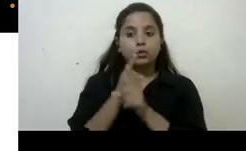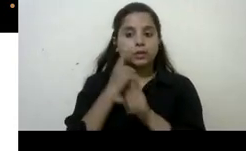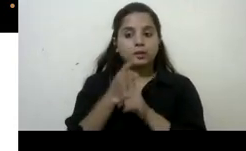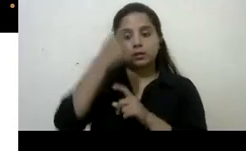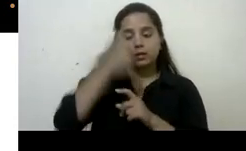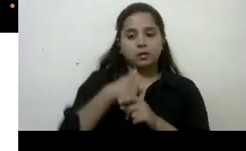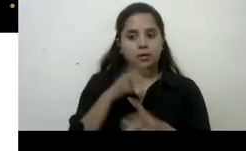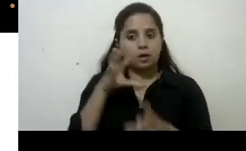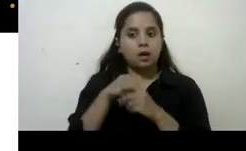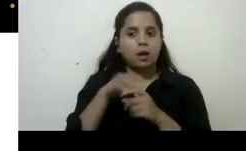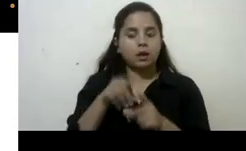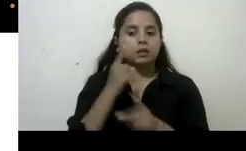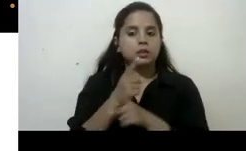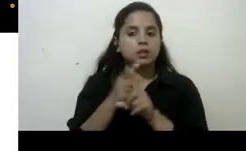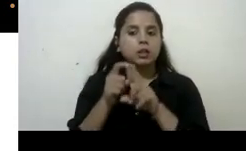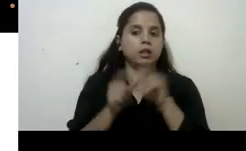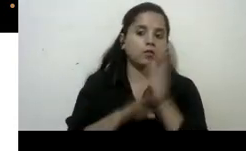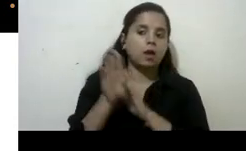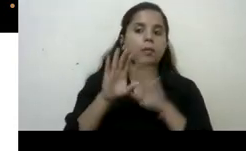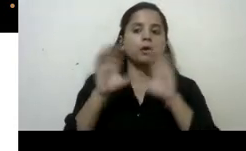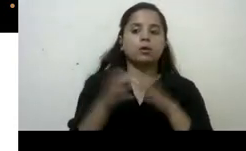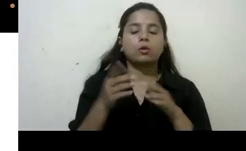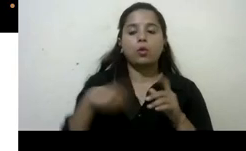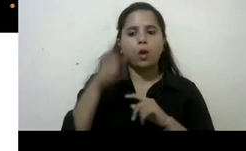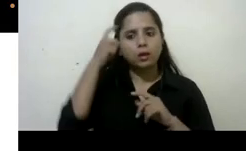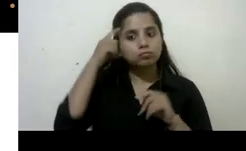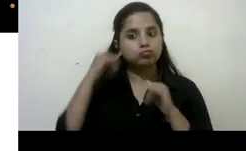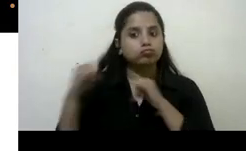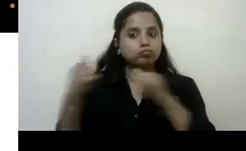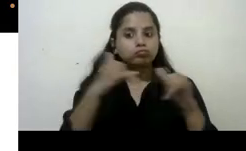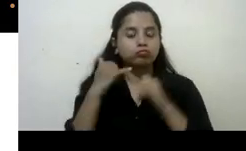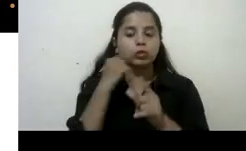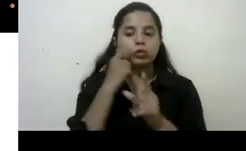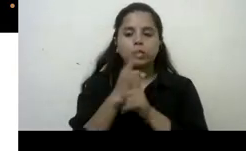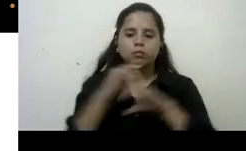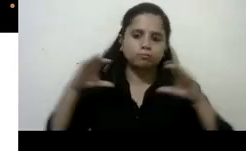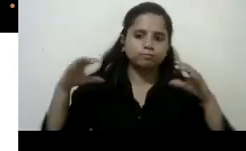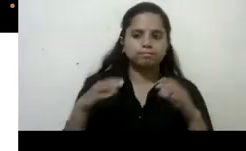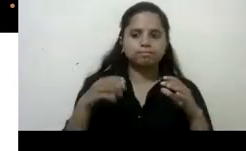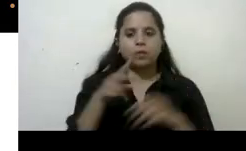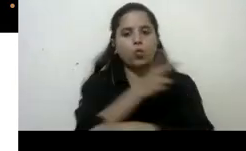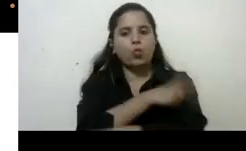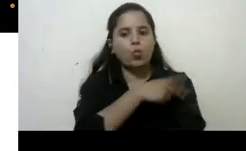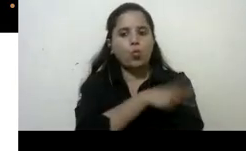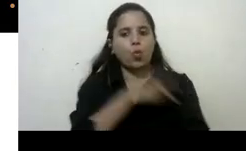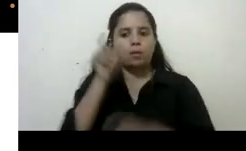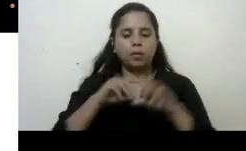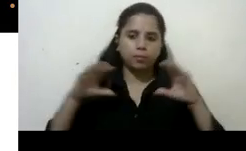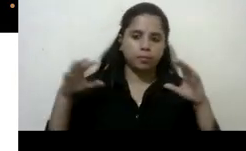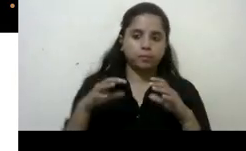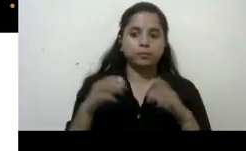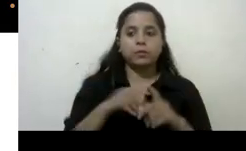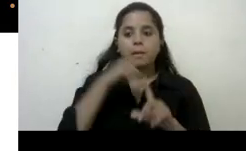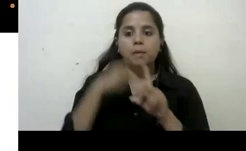a part of a teacher development group where all like-minded teachers come together voluntarily and take